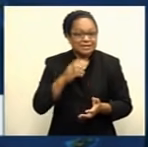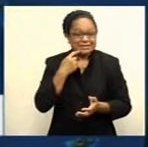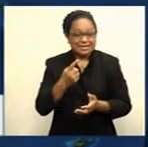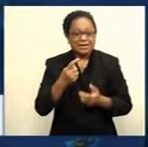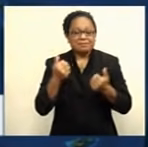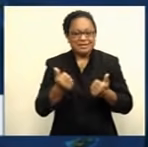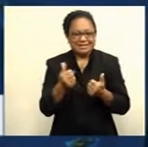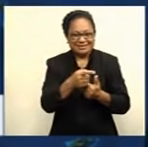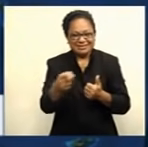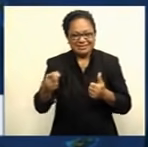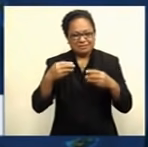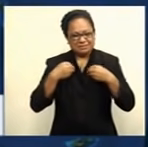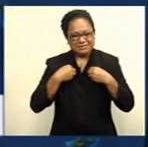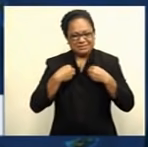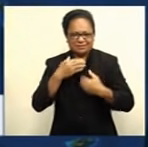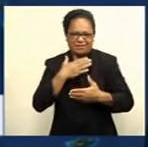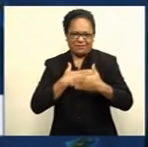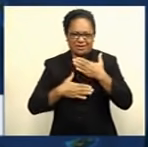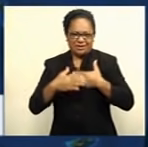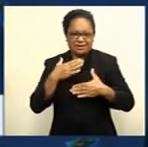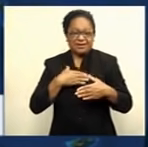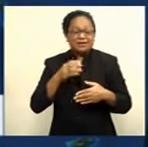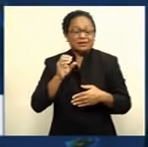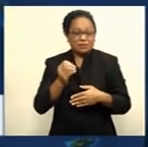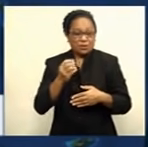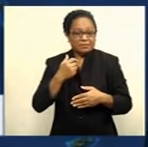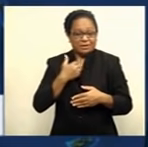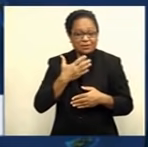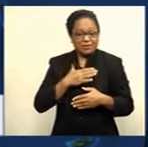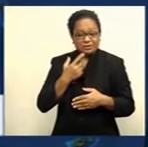think I probably want to say that